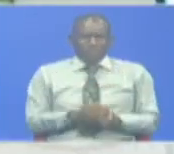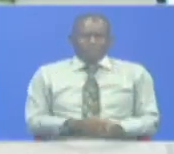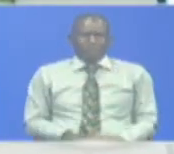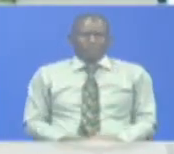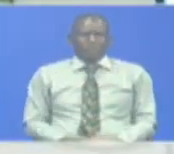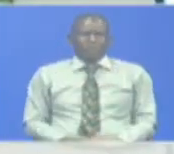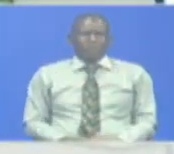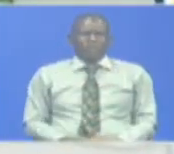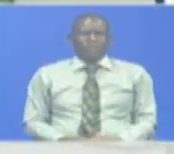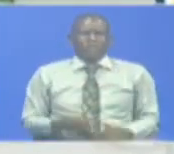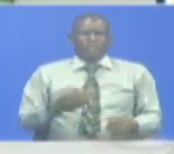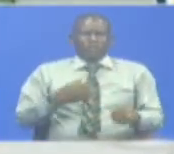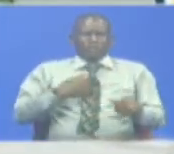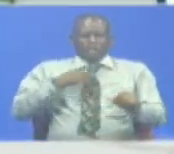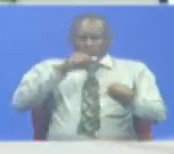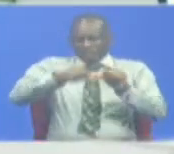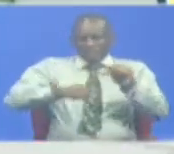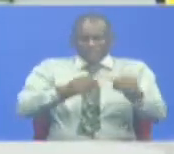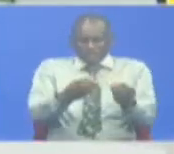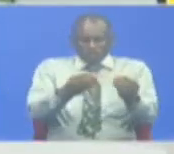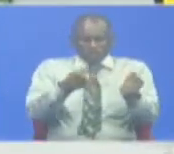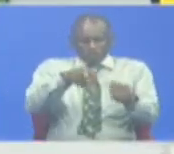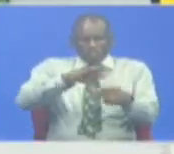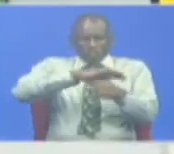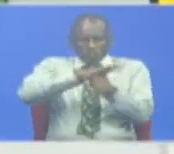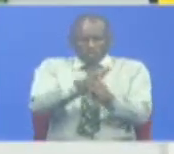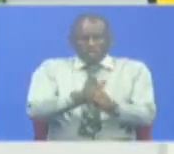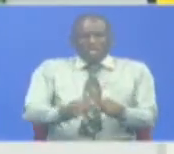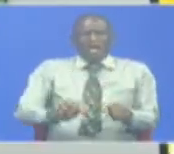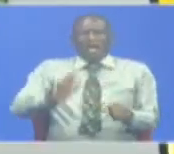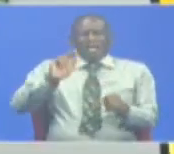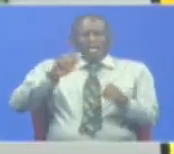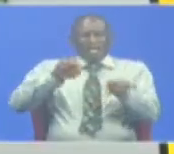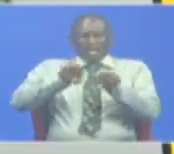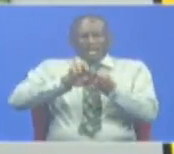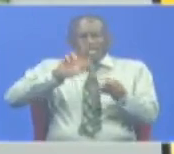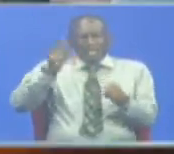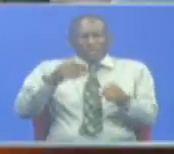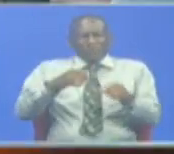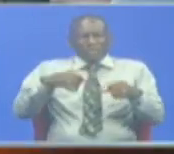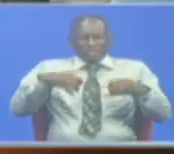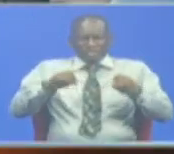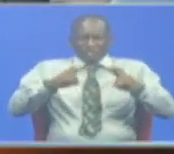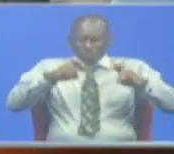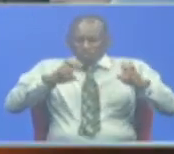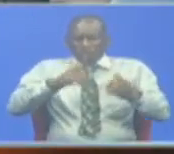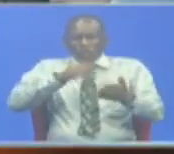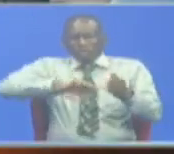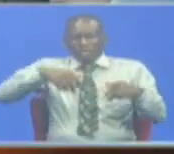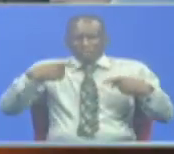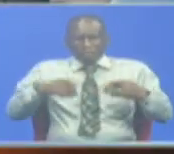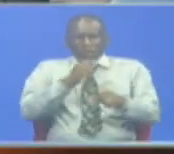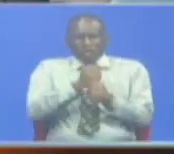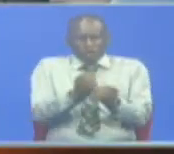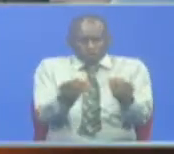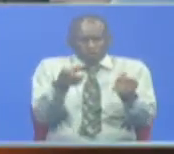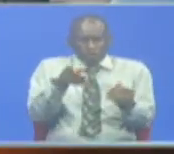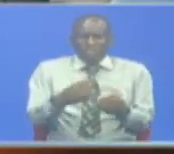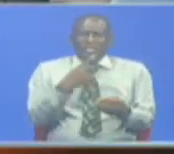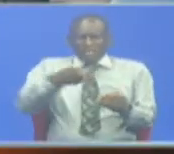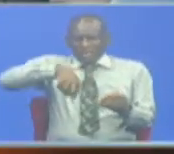There is a science in handling this pandemic, and Ken, you've been looking at the global trends and what people are doing out there to handle it. Tell us about